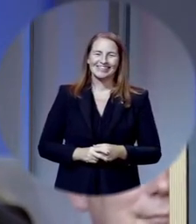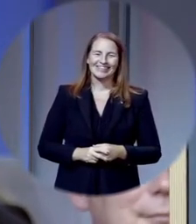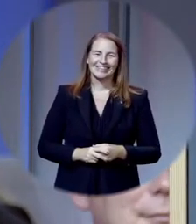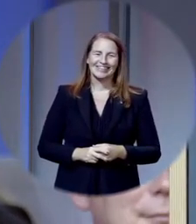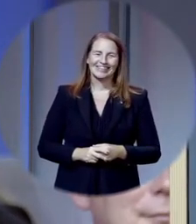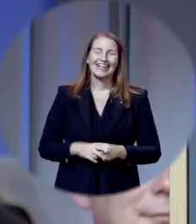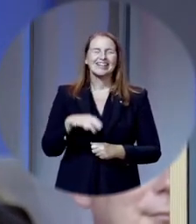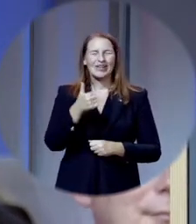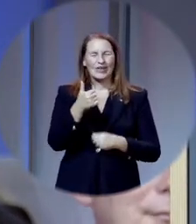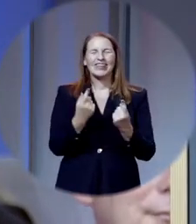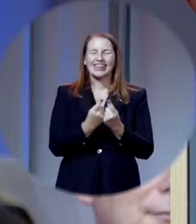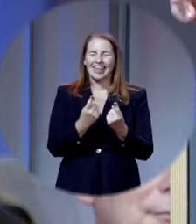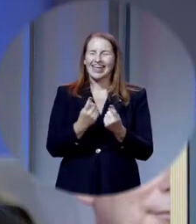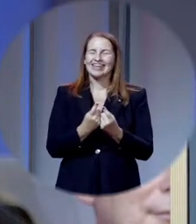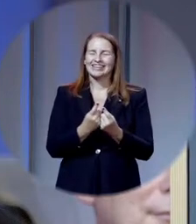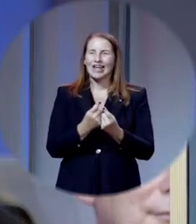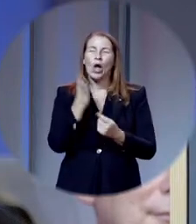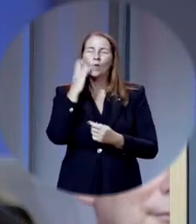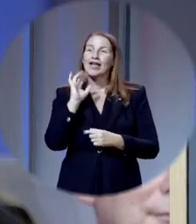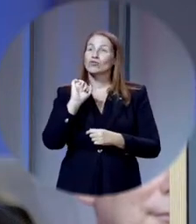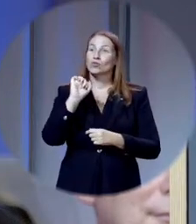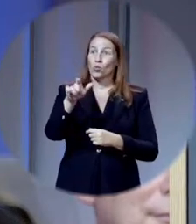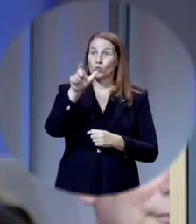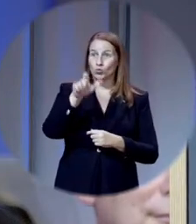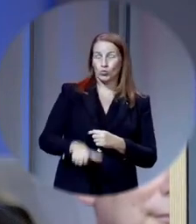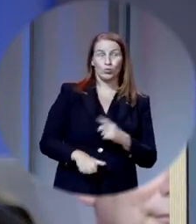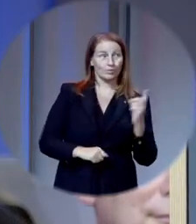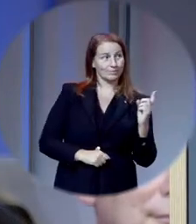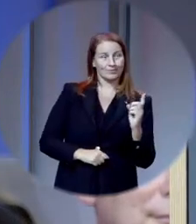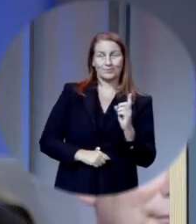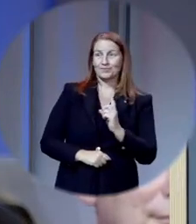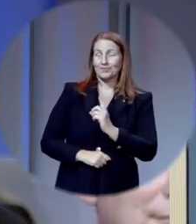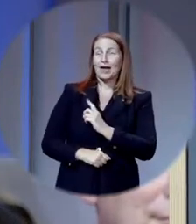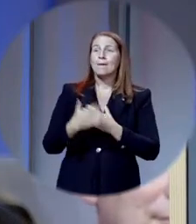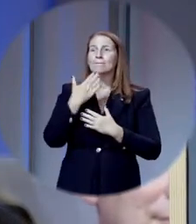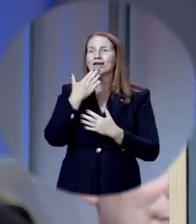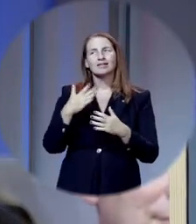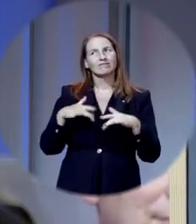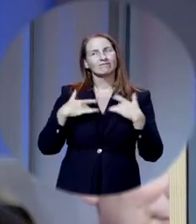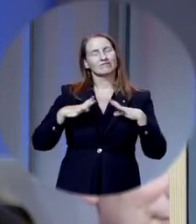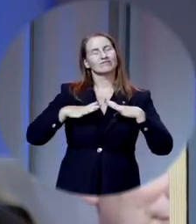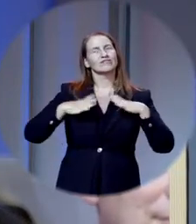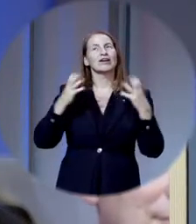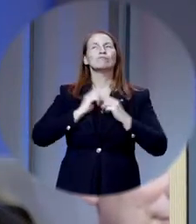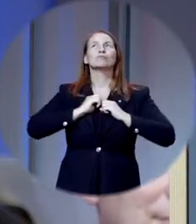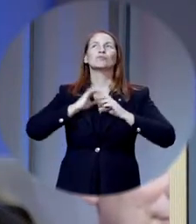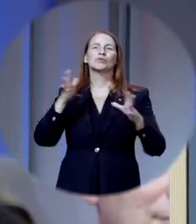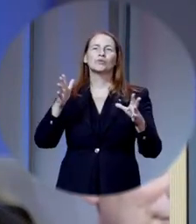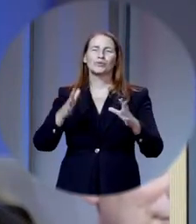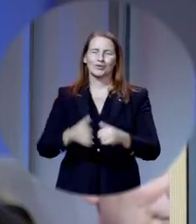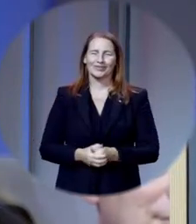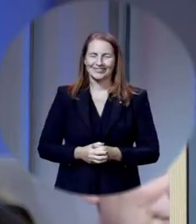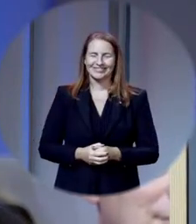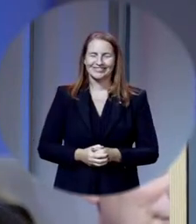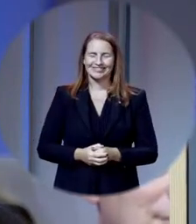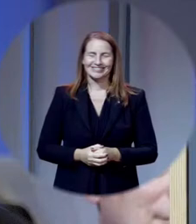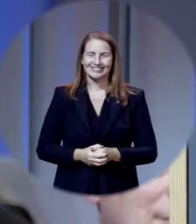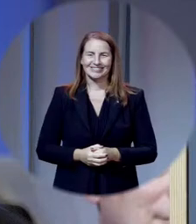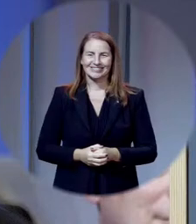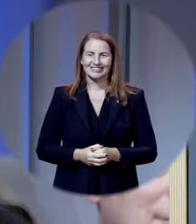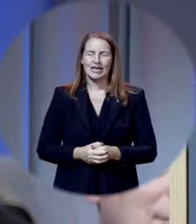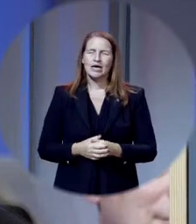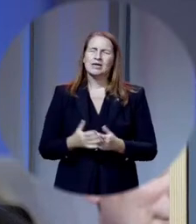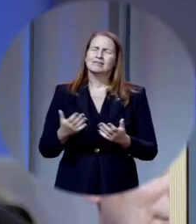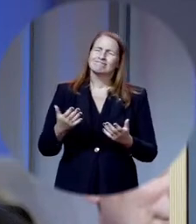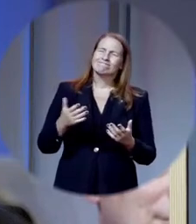And that's a good thing. So when your graduate comes across the stage, please feel free to express yourselves within